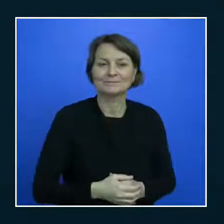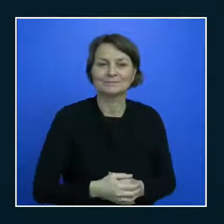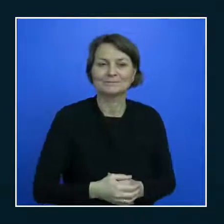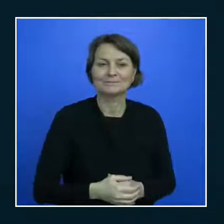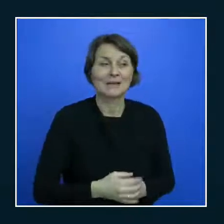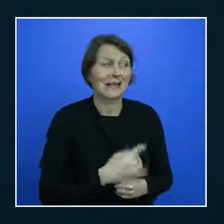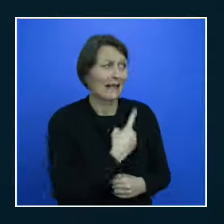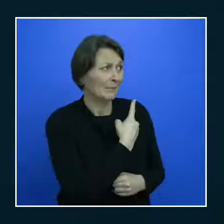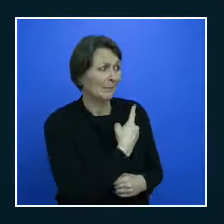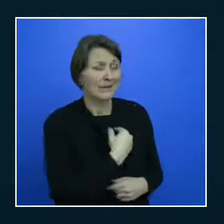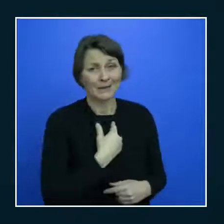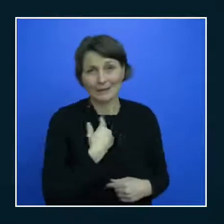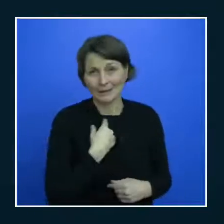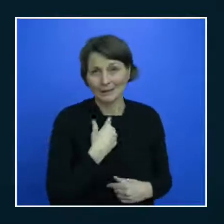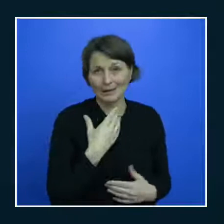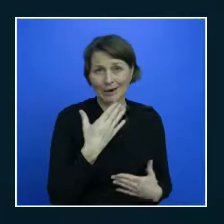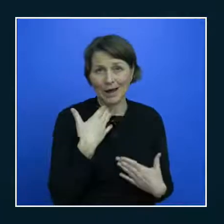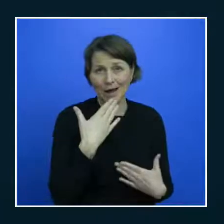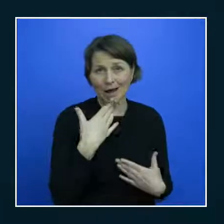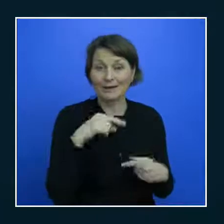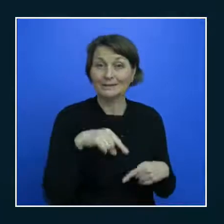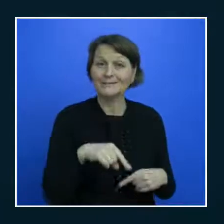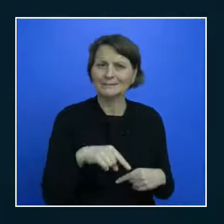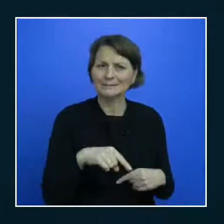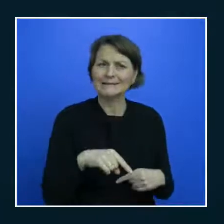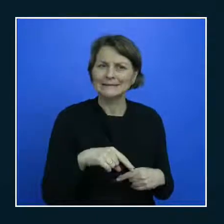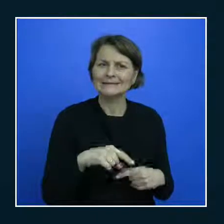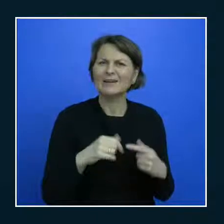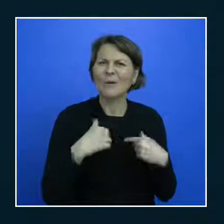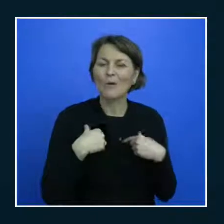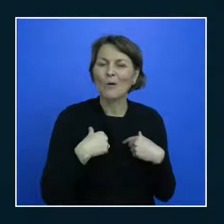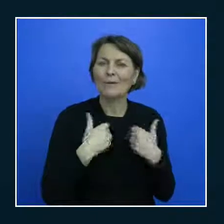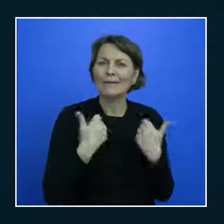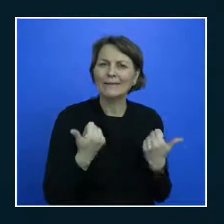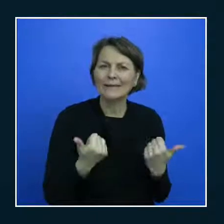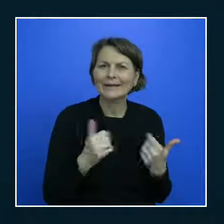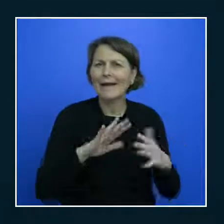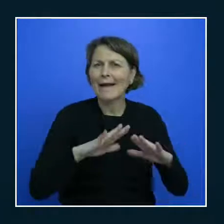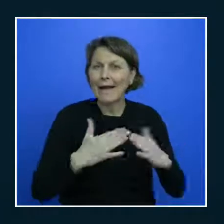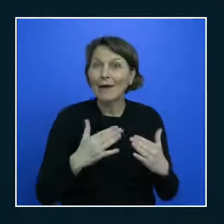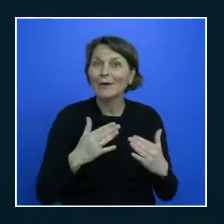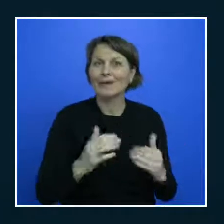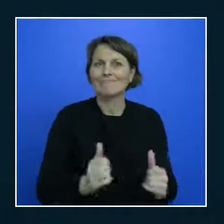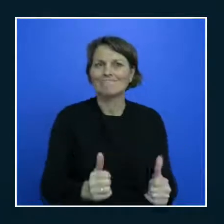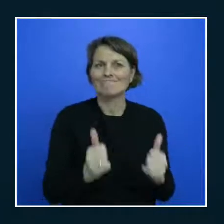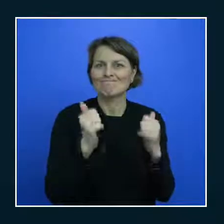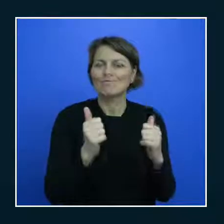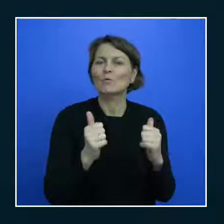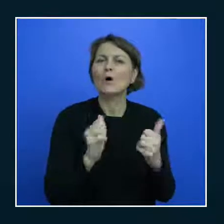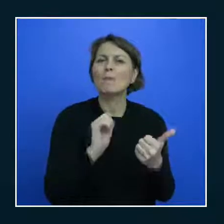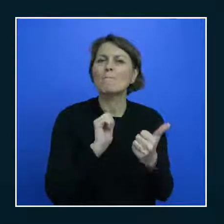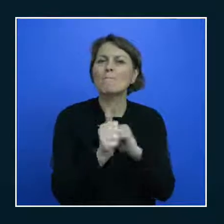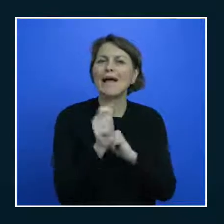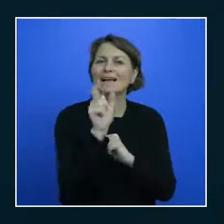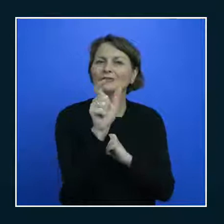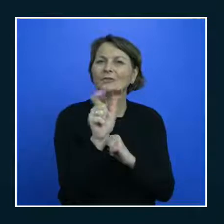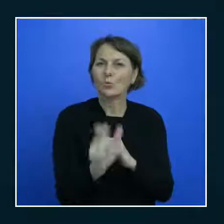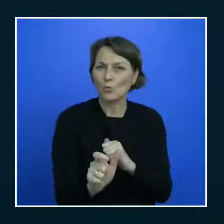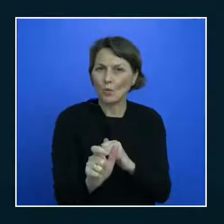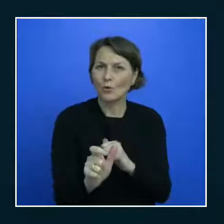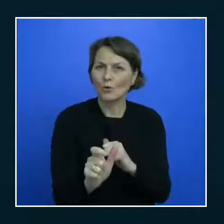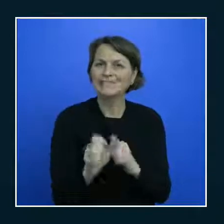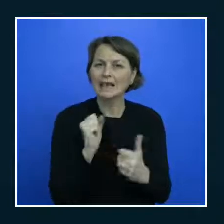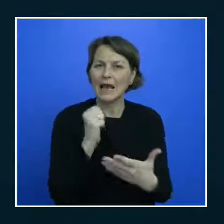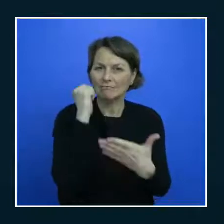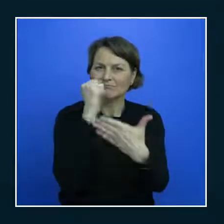but I'm loving the whole idea of passwordless authentication that is coming into Azure. So you don't need